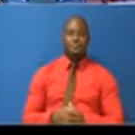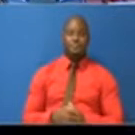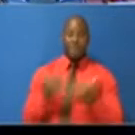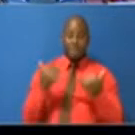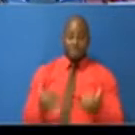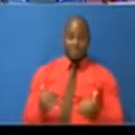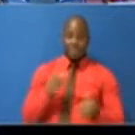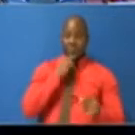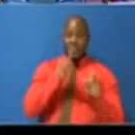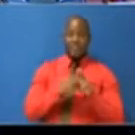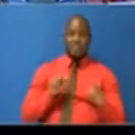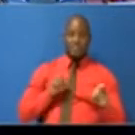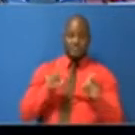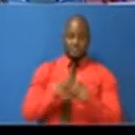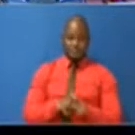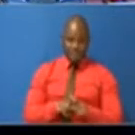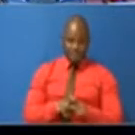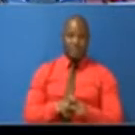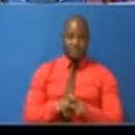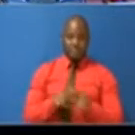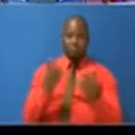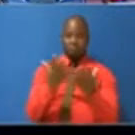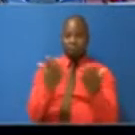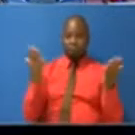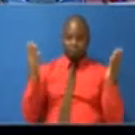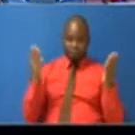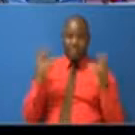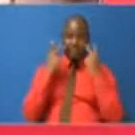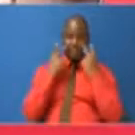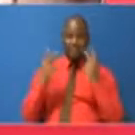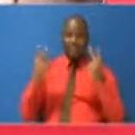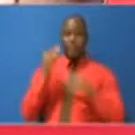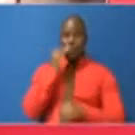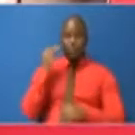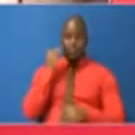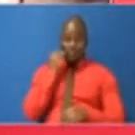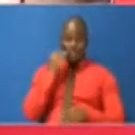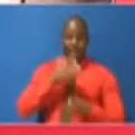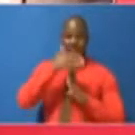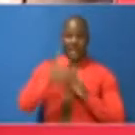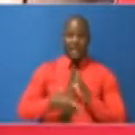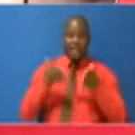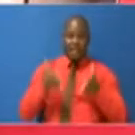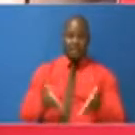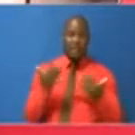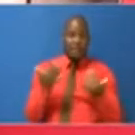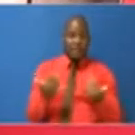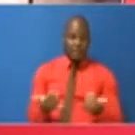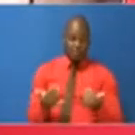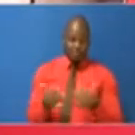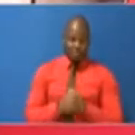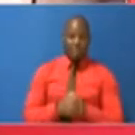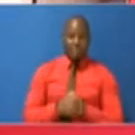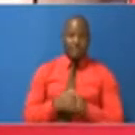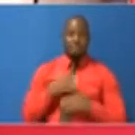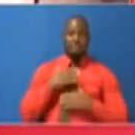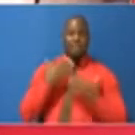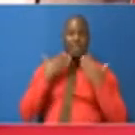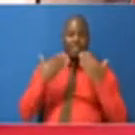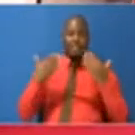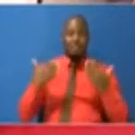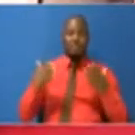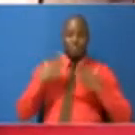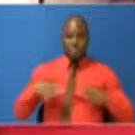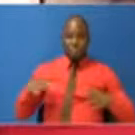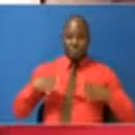and now ladies and gentlemen in the audience our viewers at home we end it here for now our appreciation to the